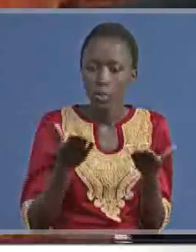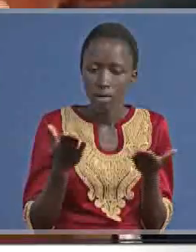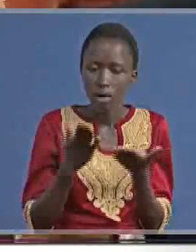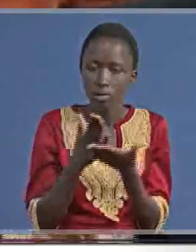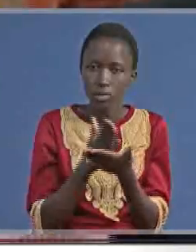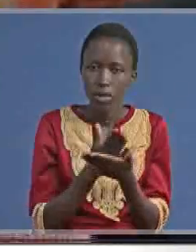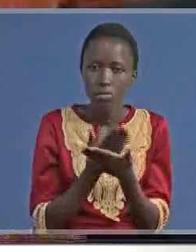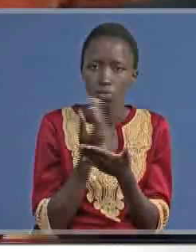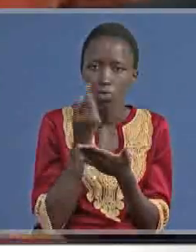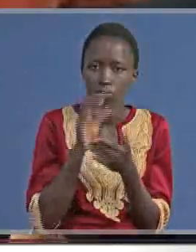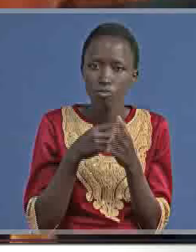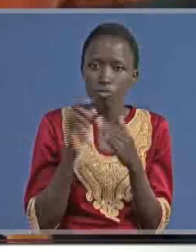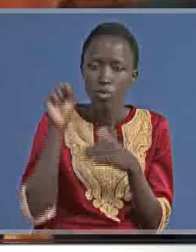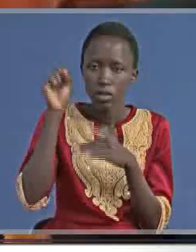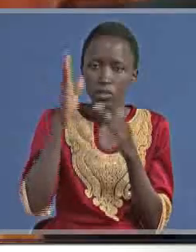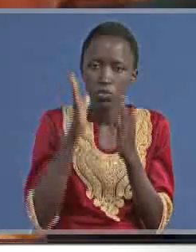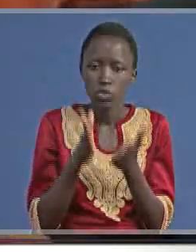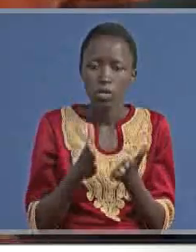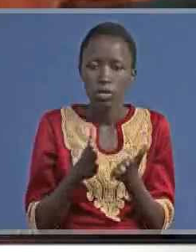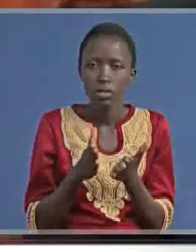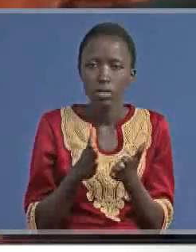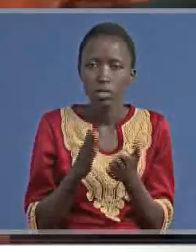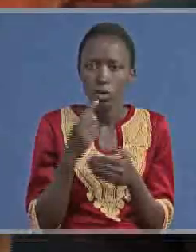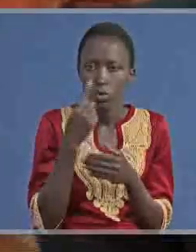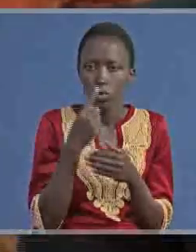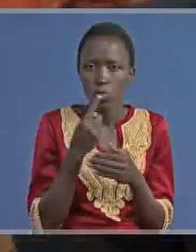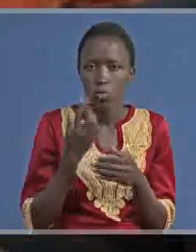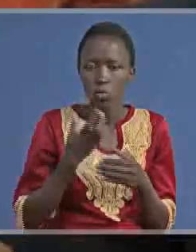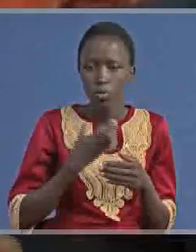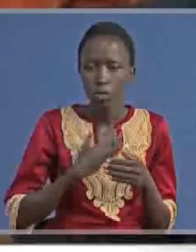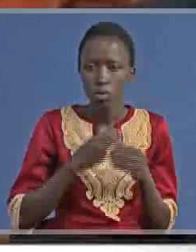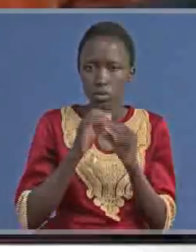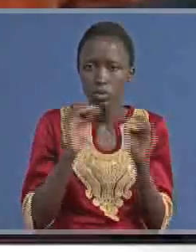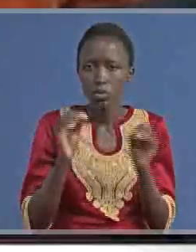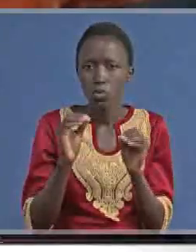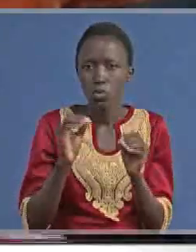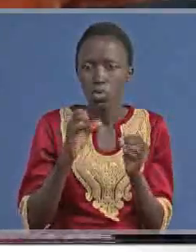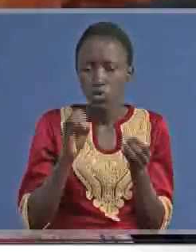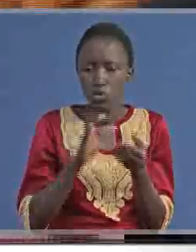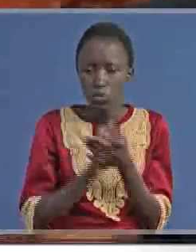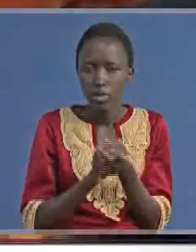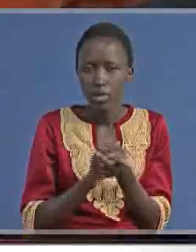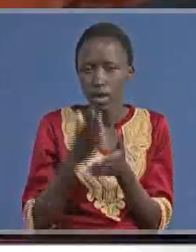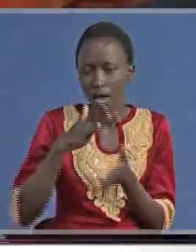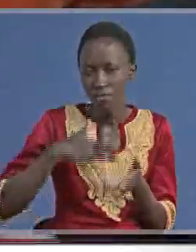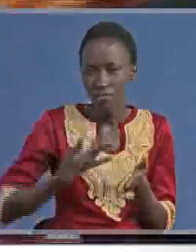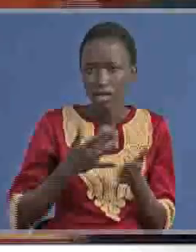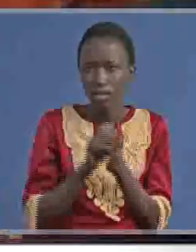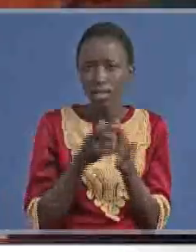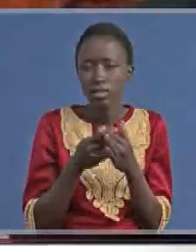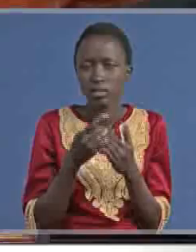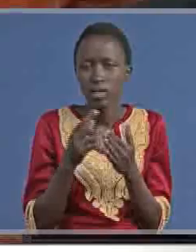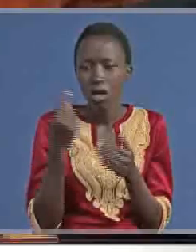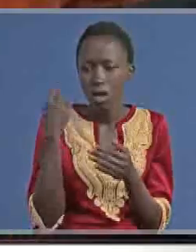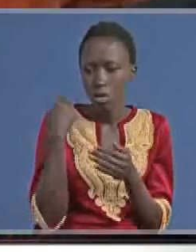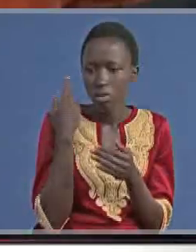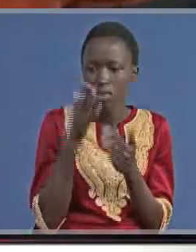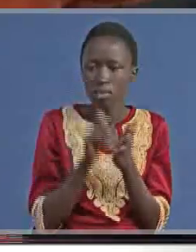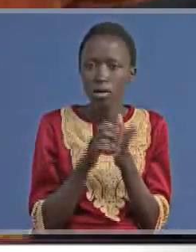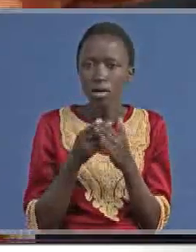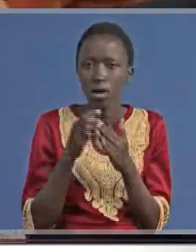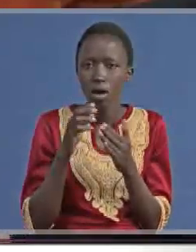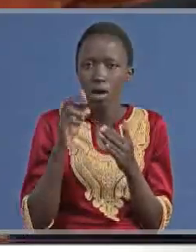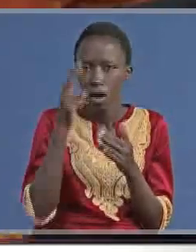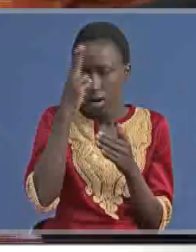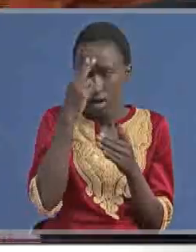some politicians who do not belong to Jubilee feel that there is a certain population in Narok,